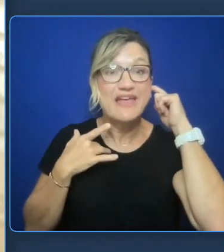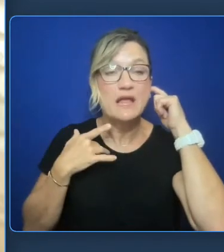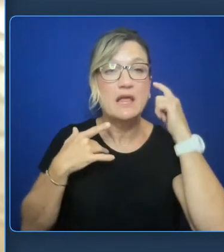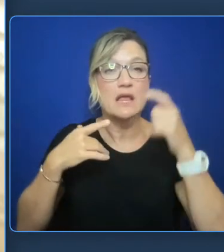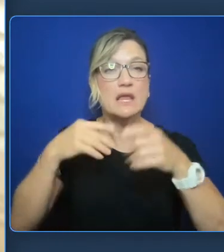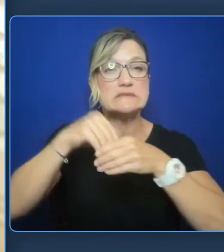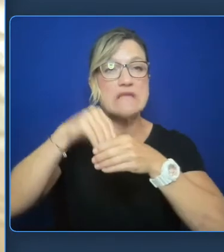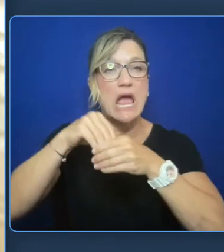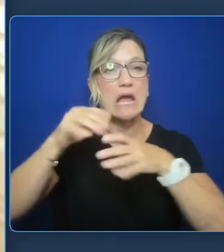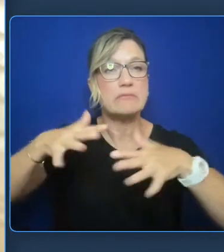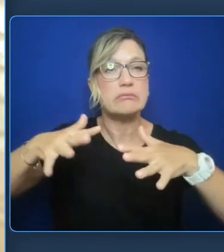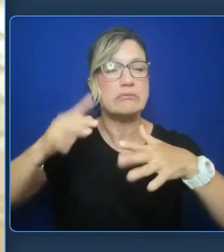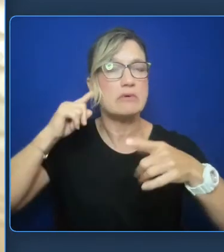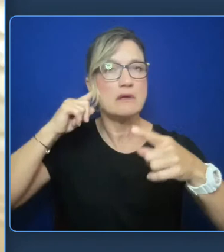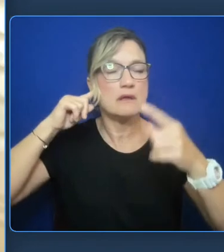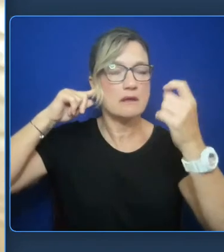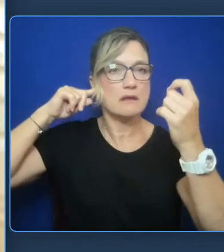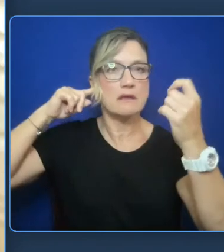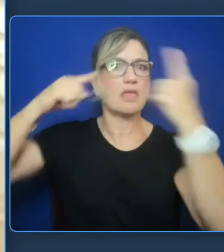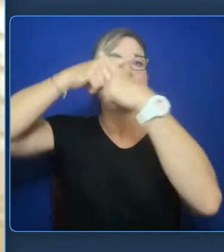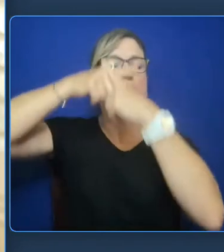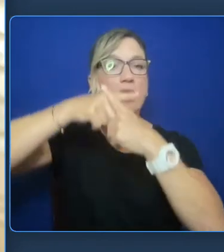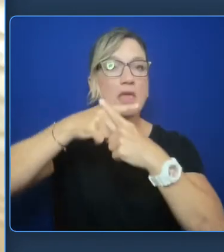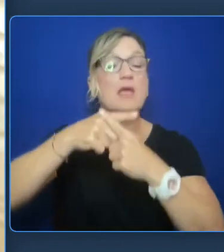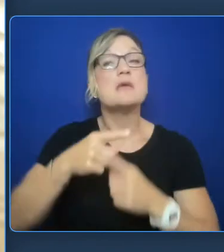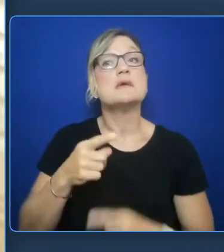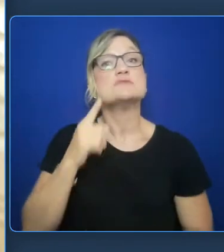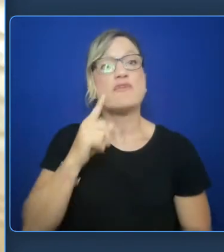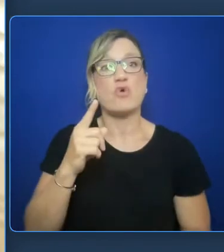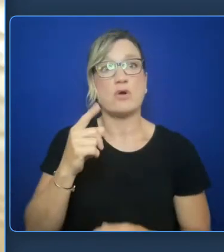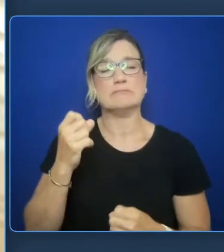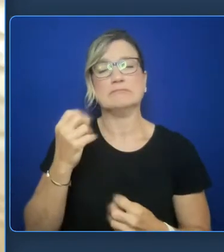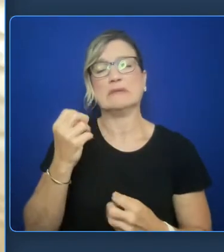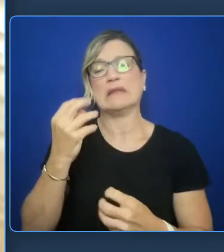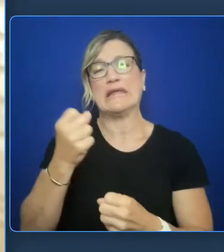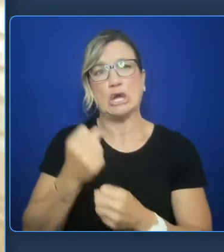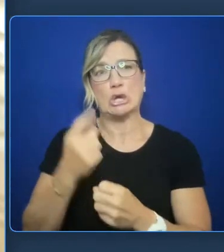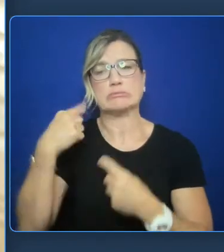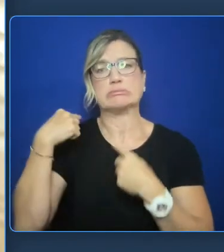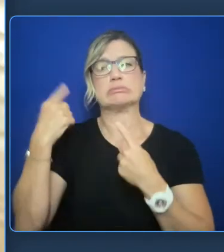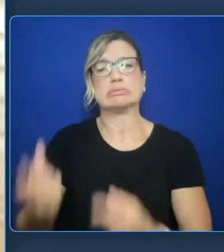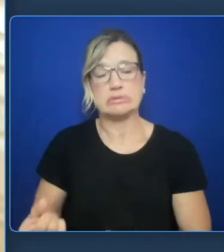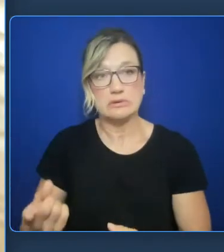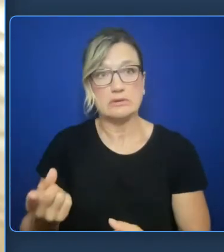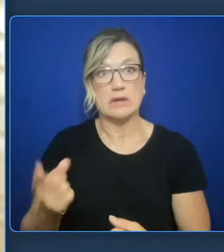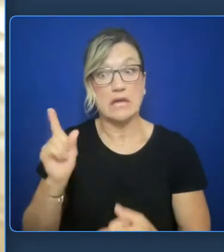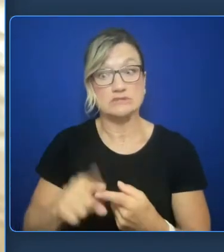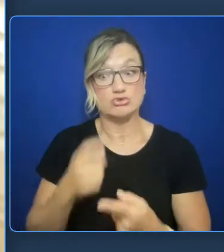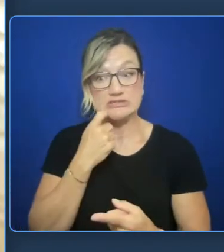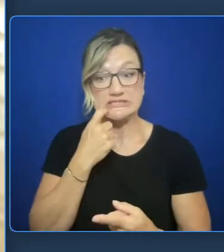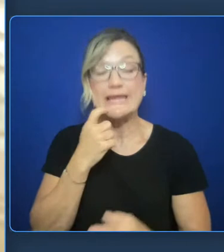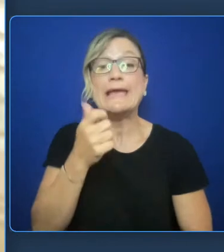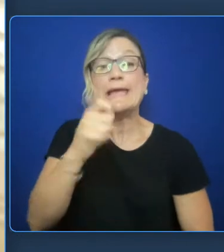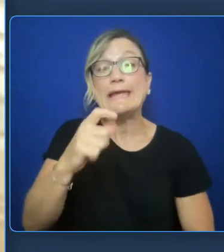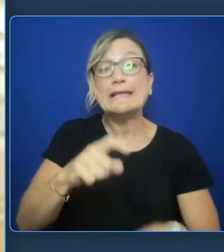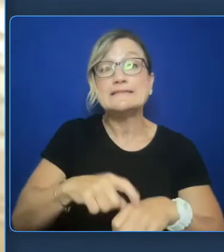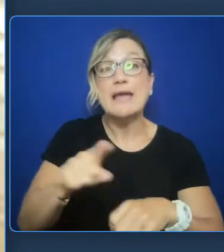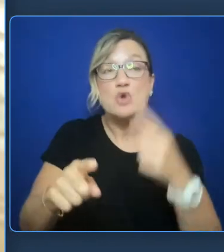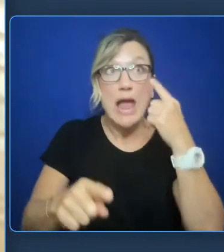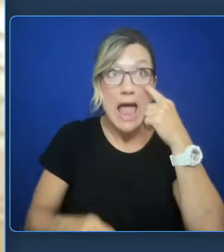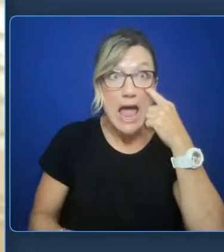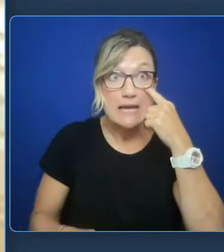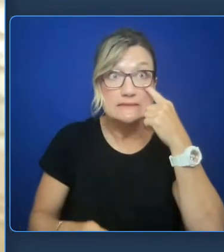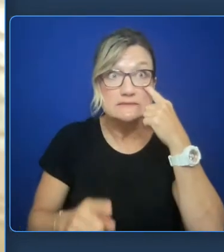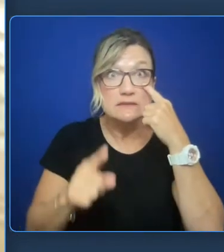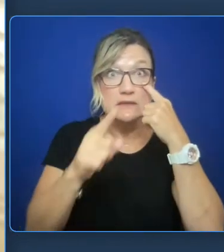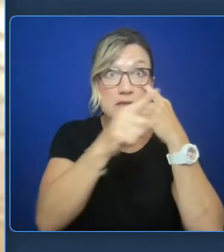And anytime for a million years, up until the last very handful of decades, anytime your eyes did something that your inner